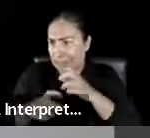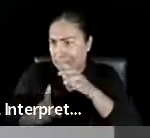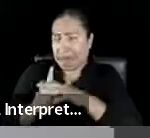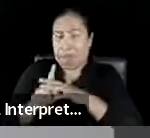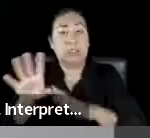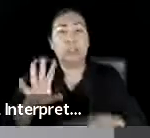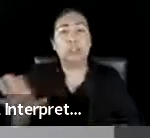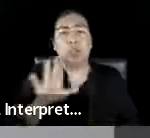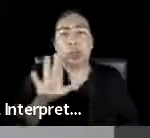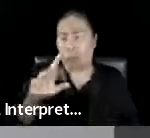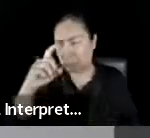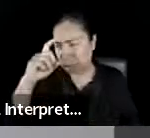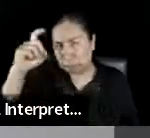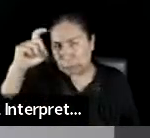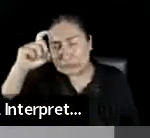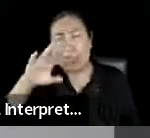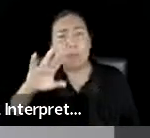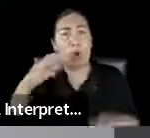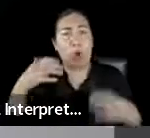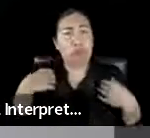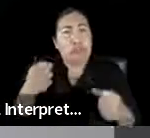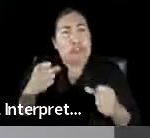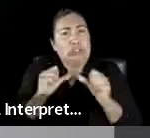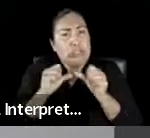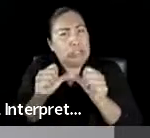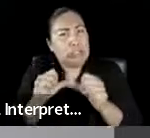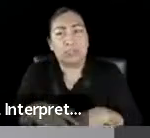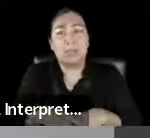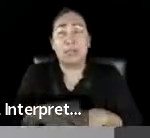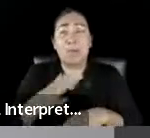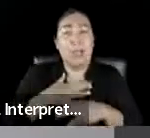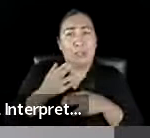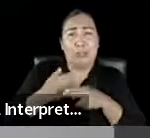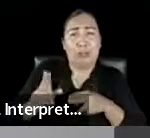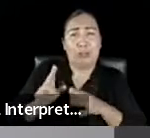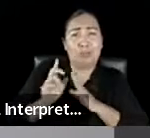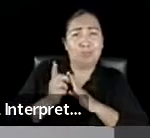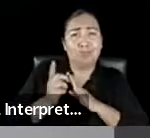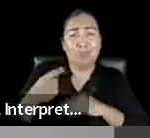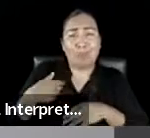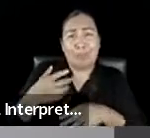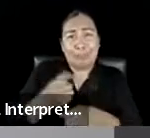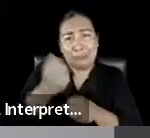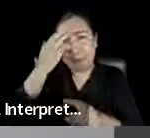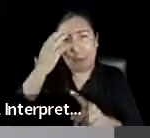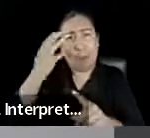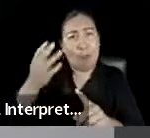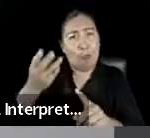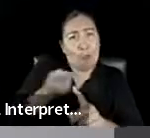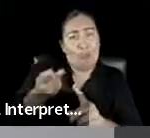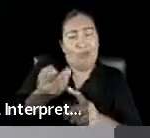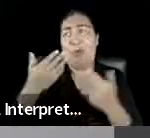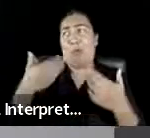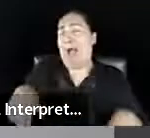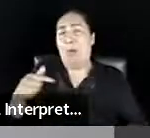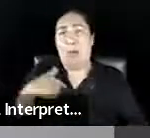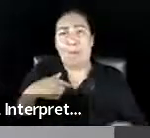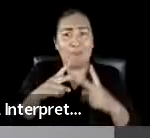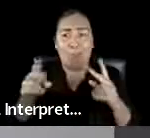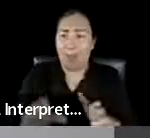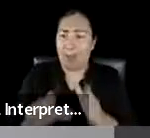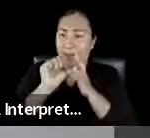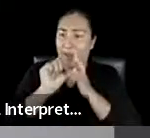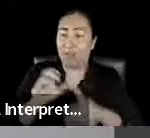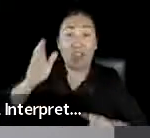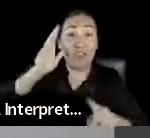that you've shown, not just in the message you share in your films, but just in my short time getting to know you, I'm just so impressed. And when anyone doubts the future